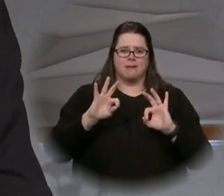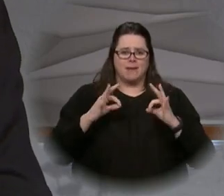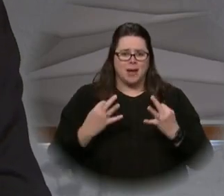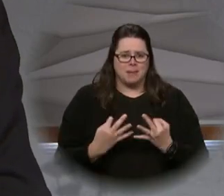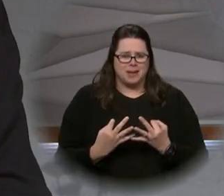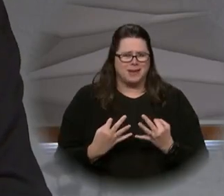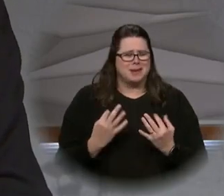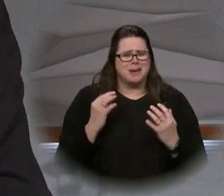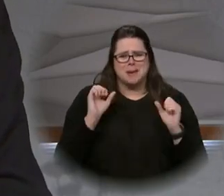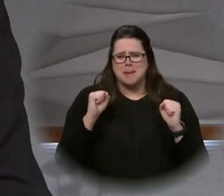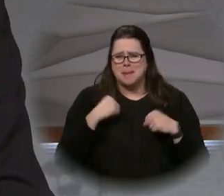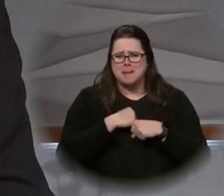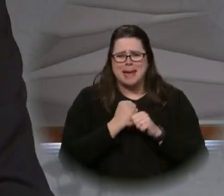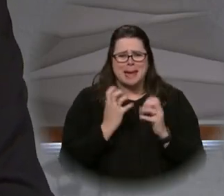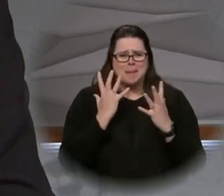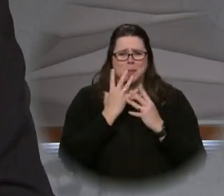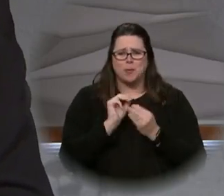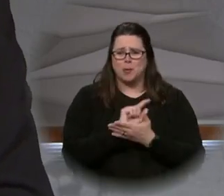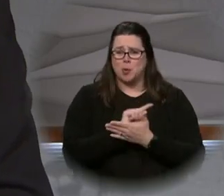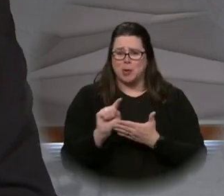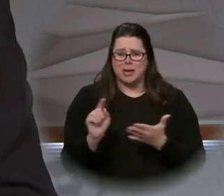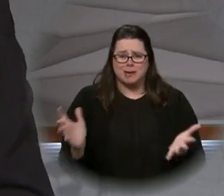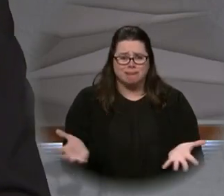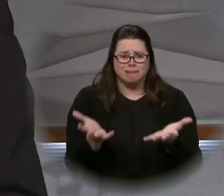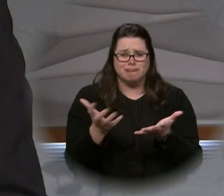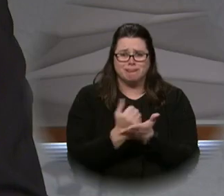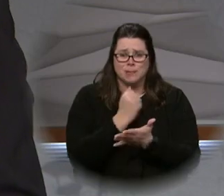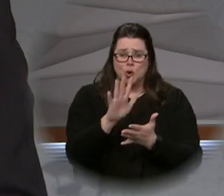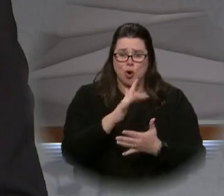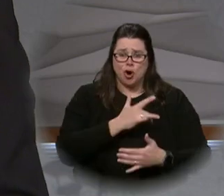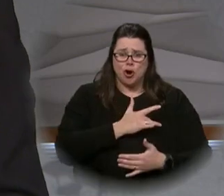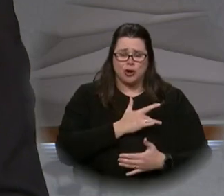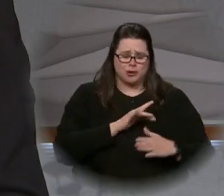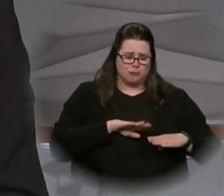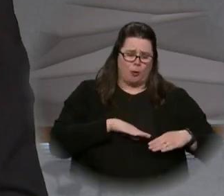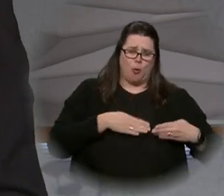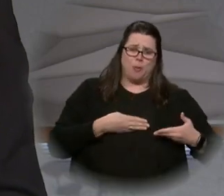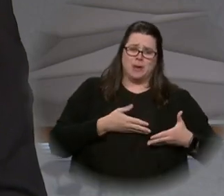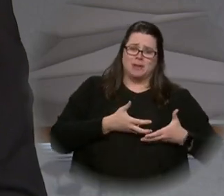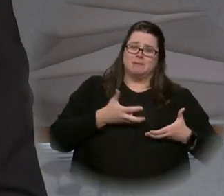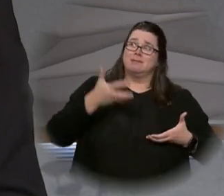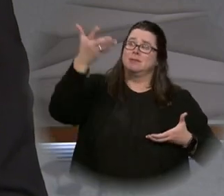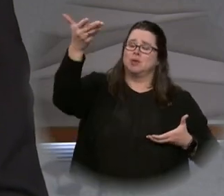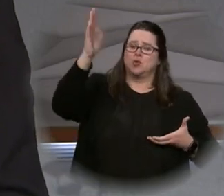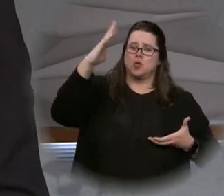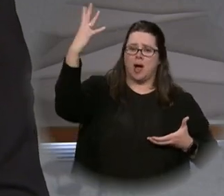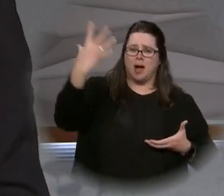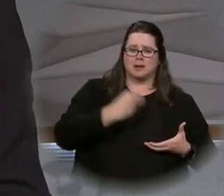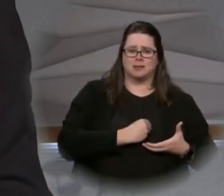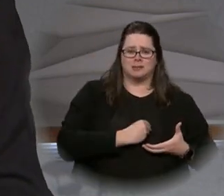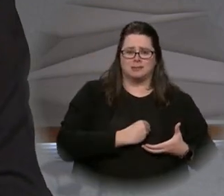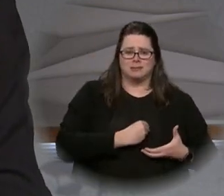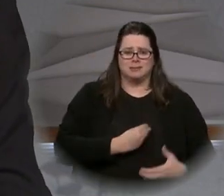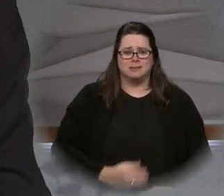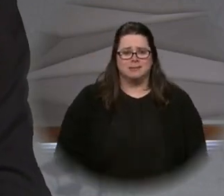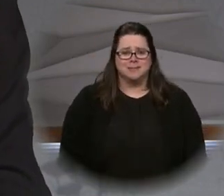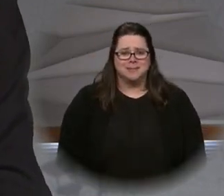Make it a beautiful week, and may your hearts always be open to God's voice.